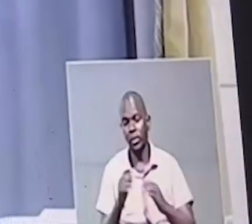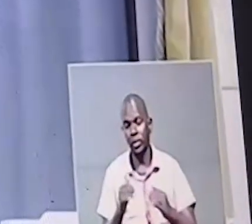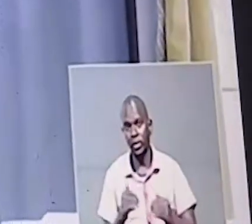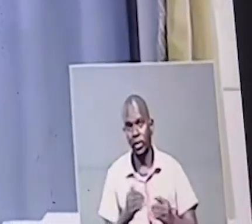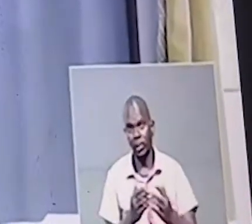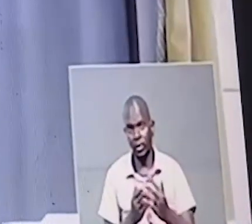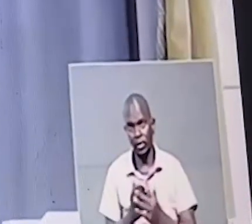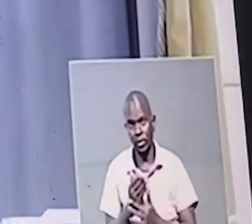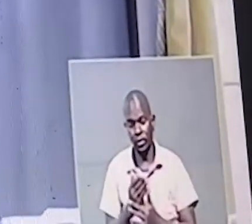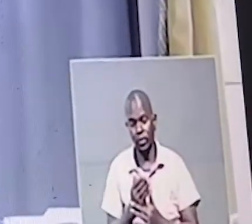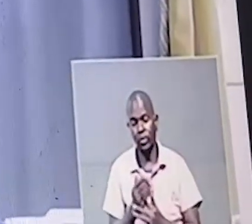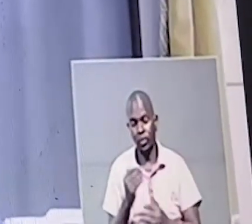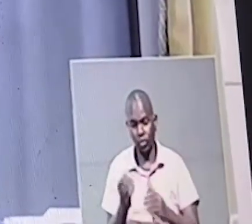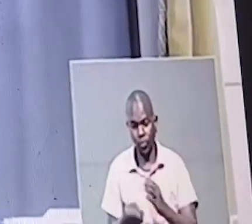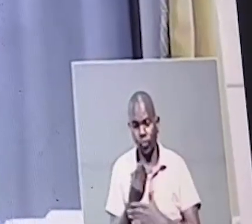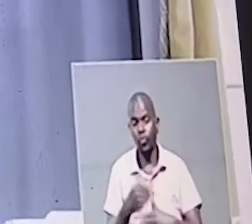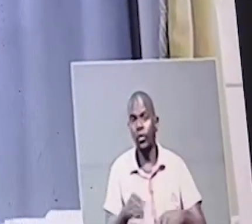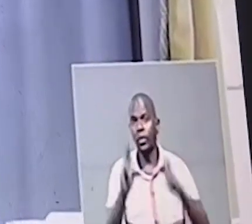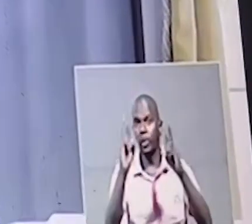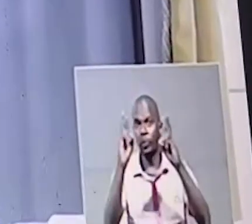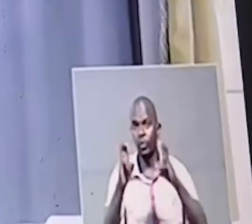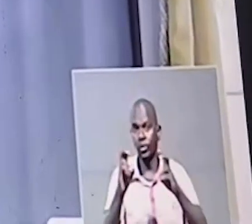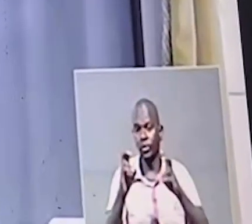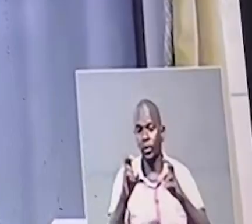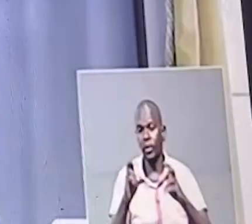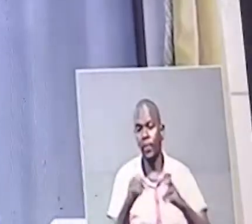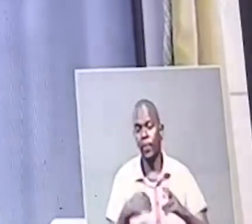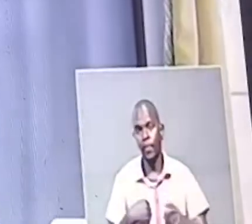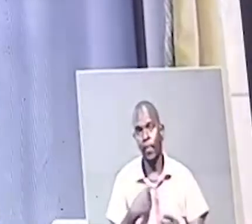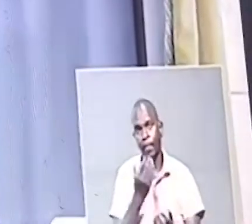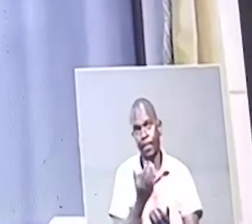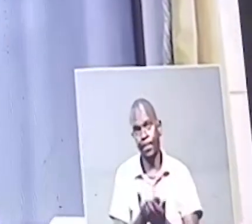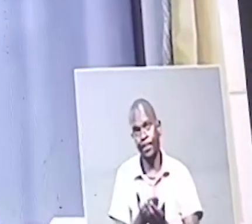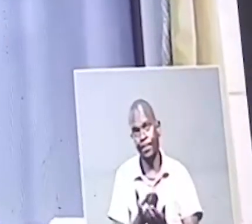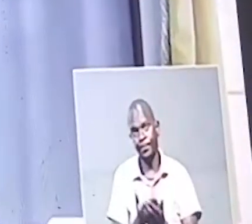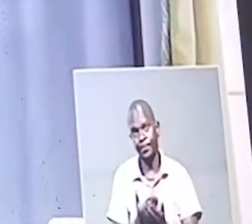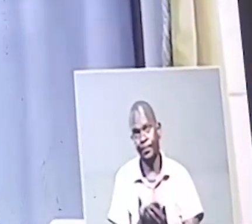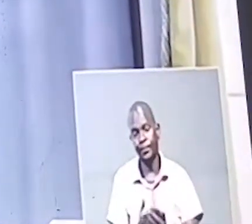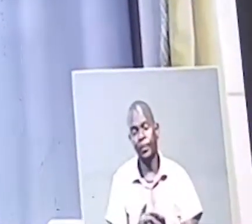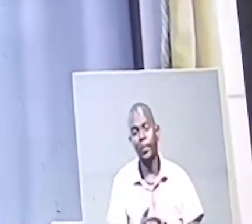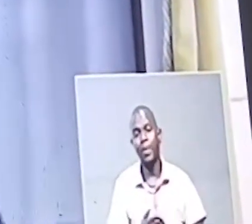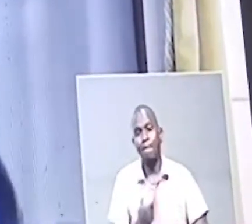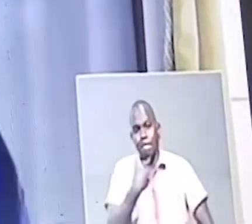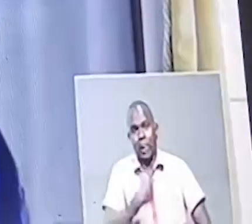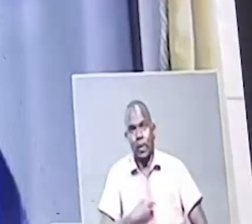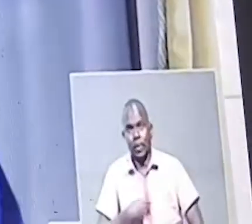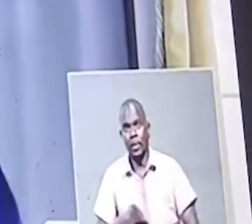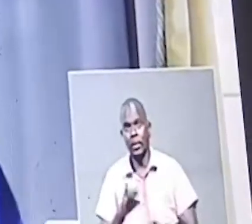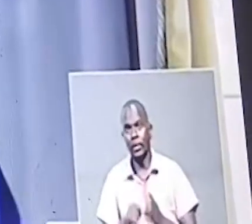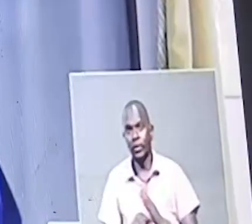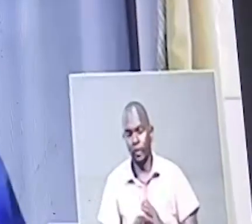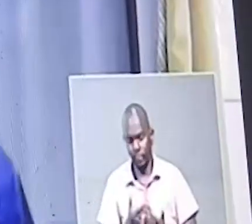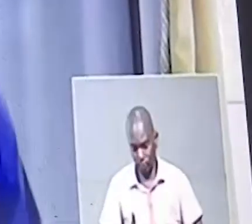it through a substantive motion. Okay? So I request you, let us not personalize issues. Just raise